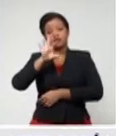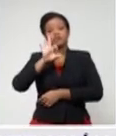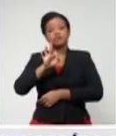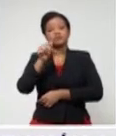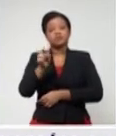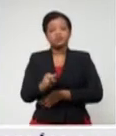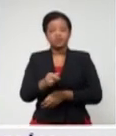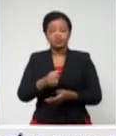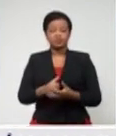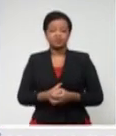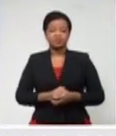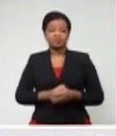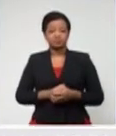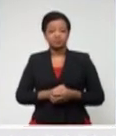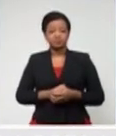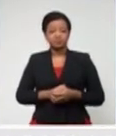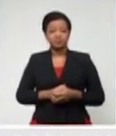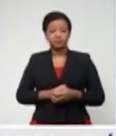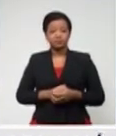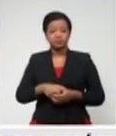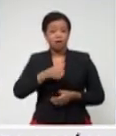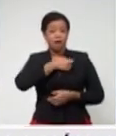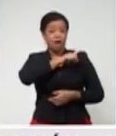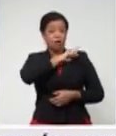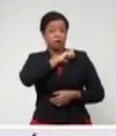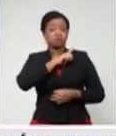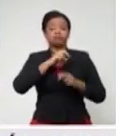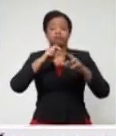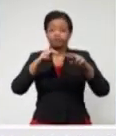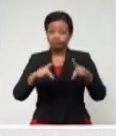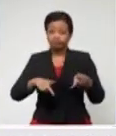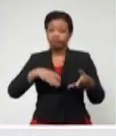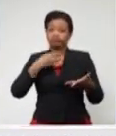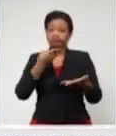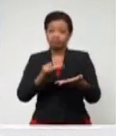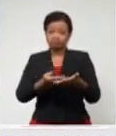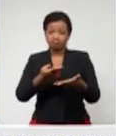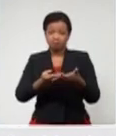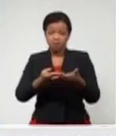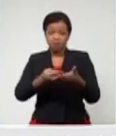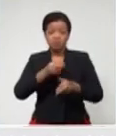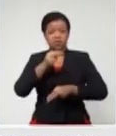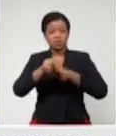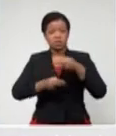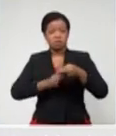and specialists. Yesterday, over 3,000 samples were studied.